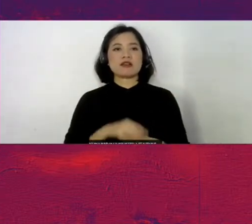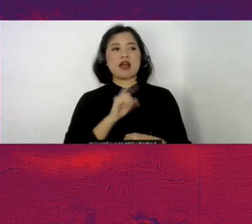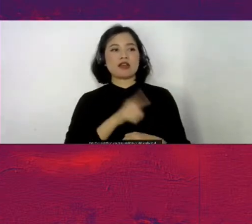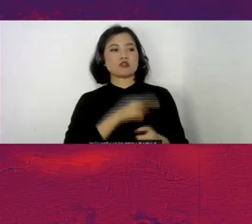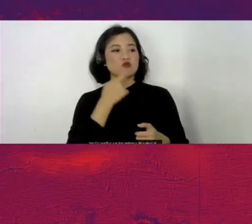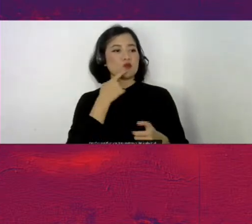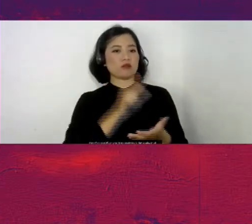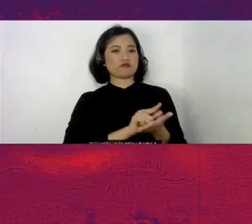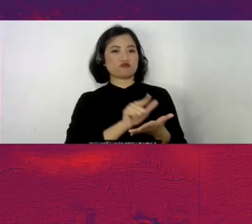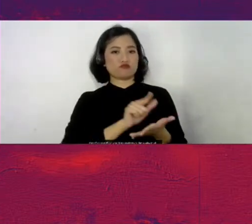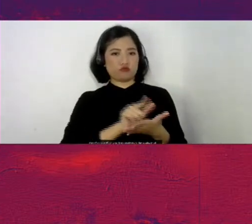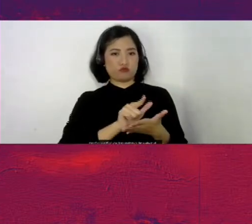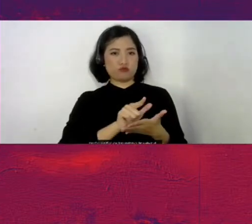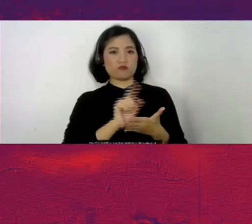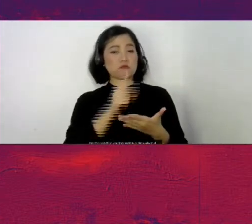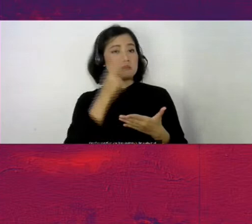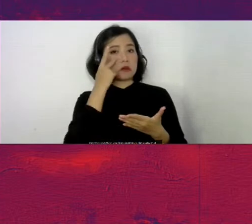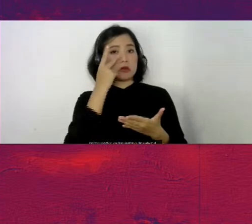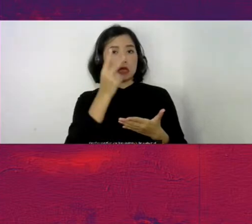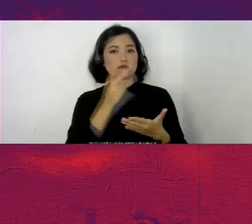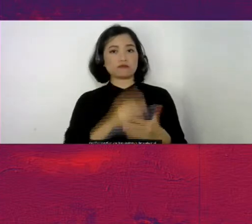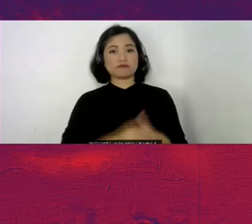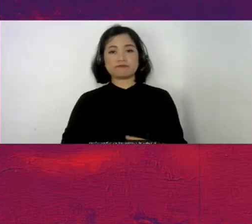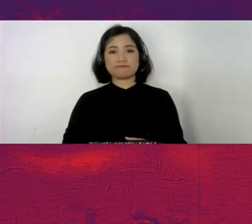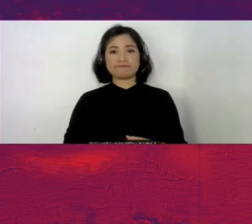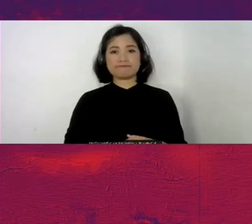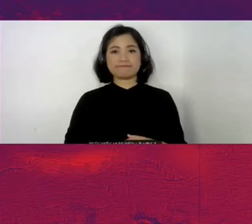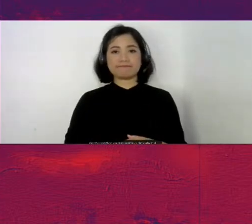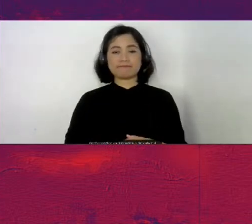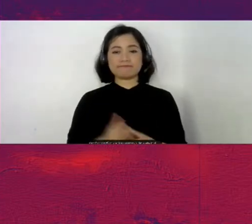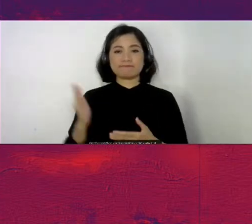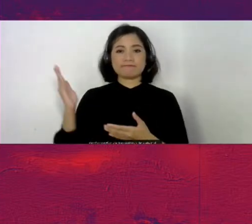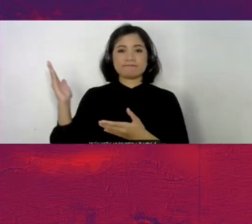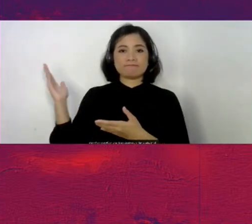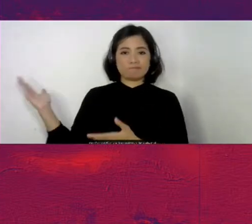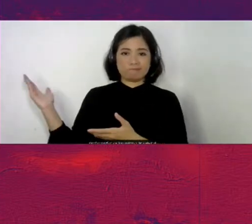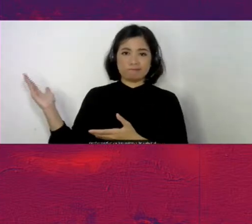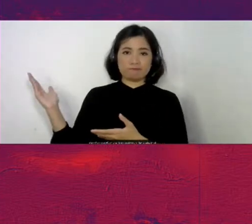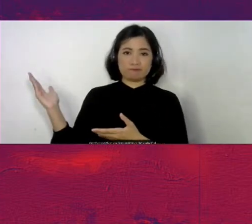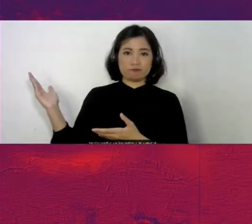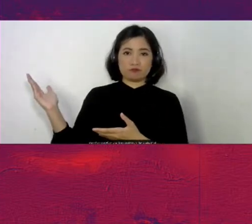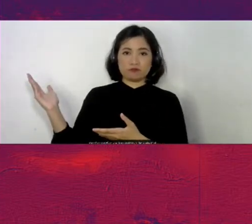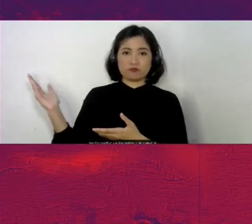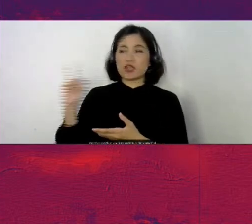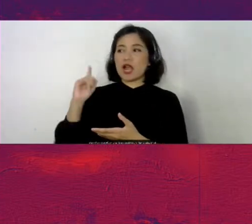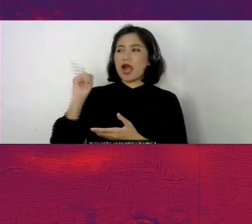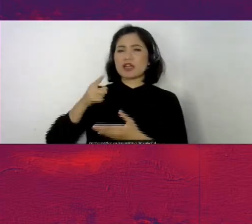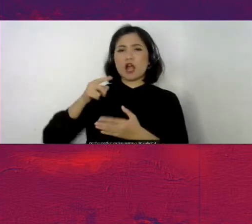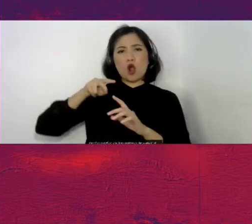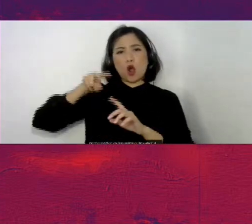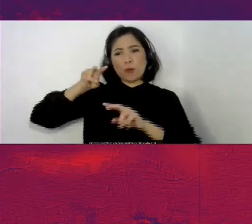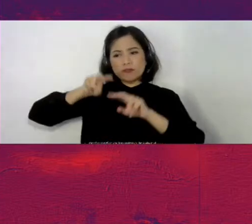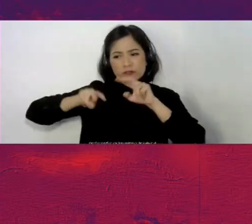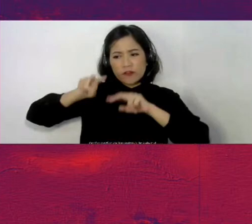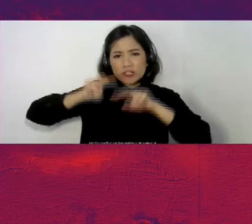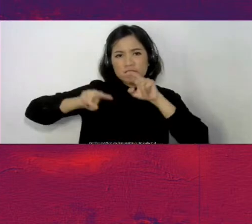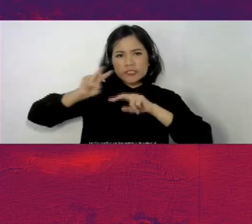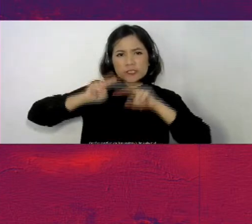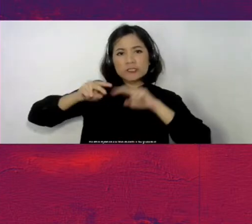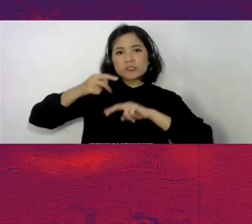that we can observe some kind of the